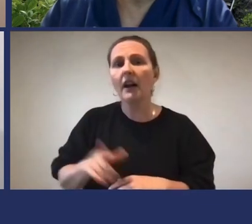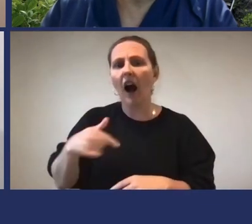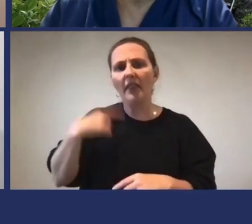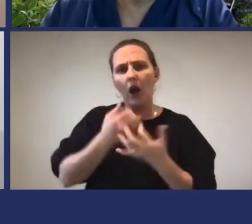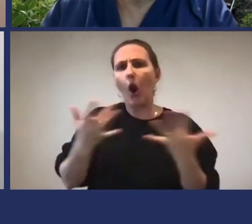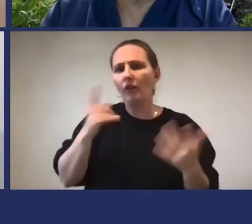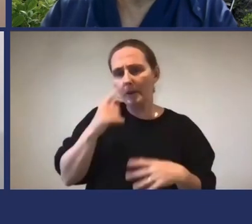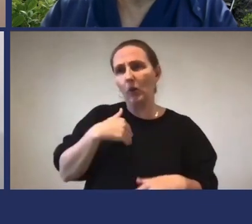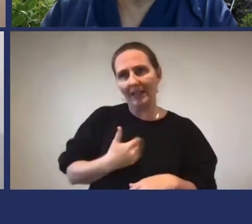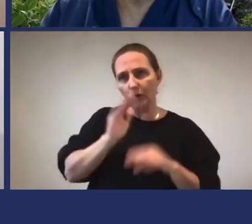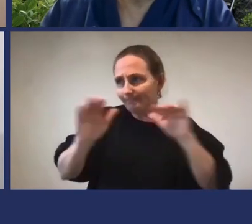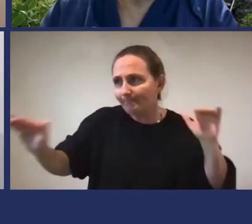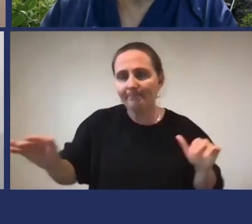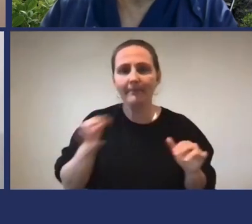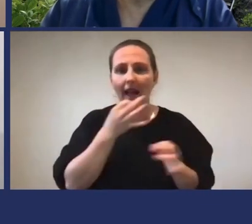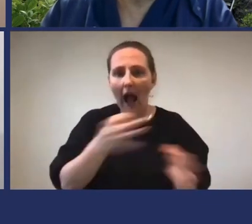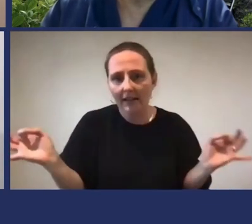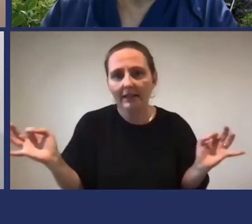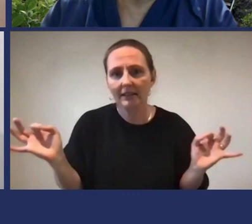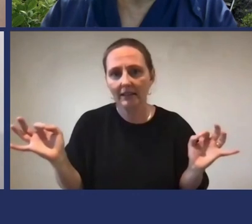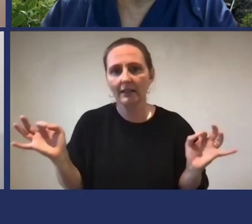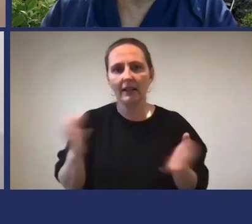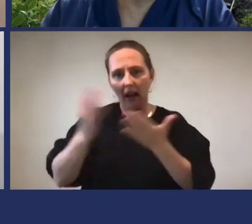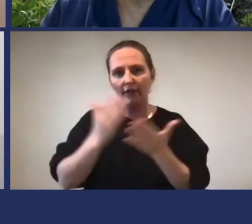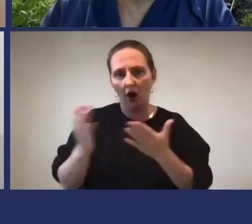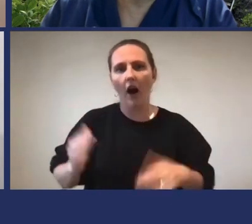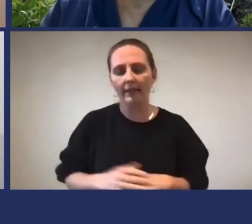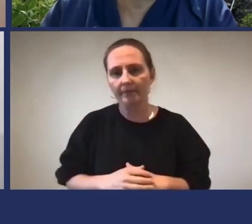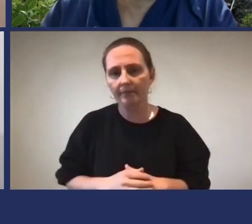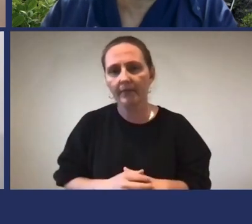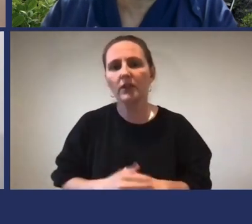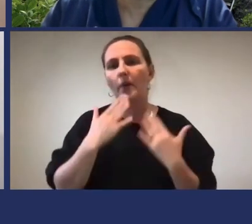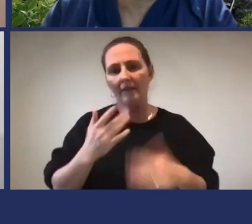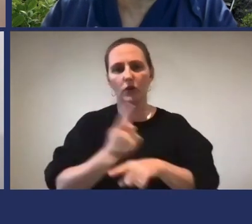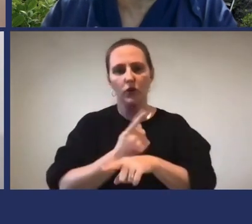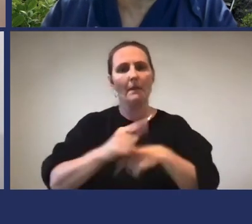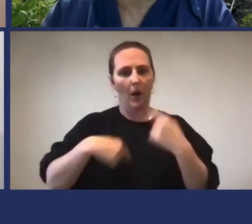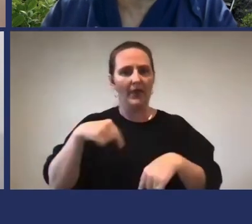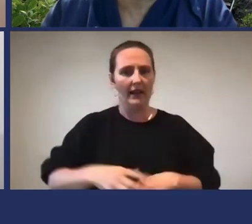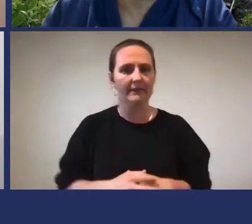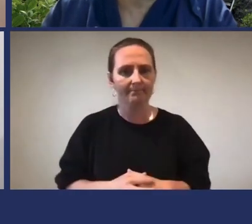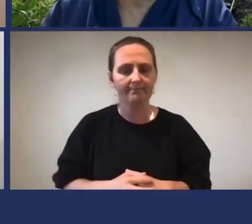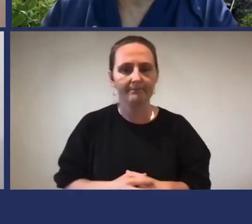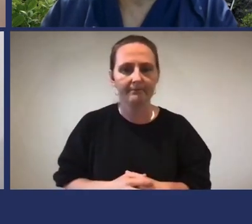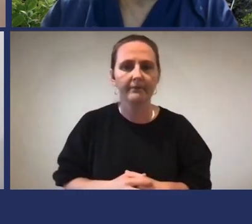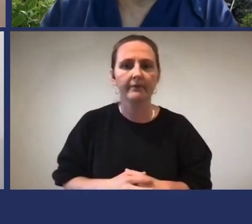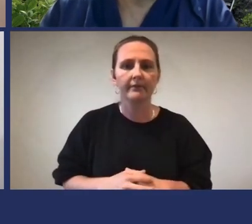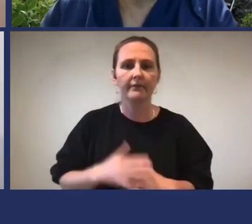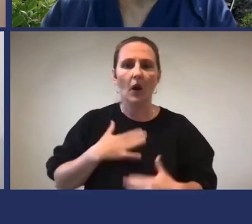tohu, that moment of clarity. So thank you for speaking about that. And I look forward to talking to you more.